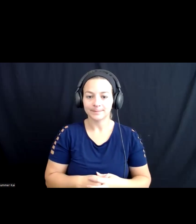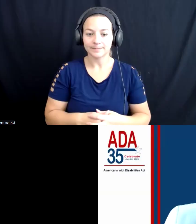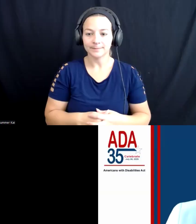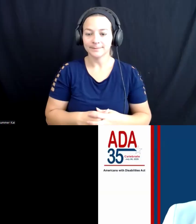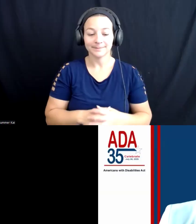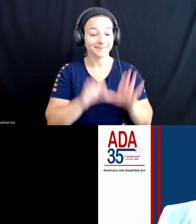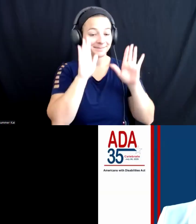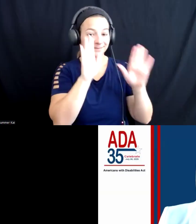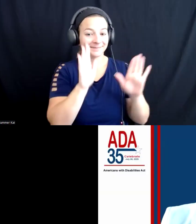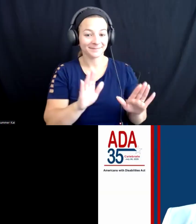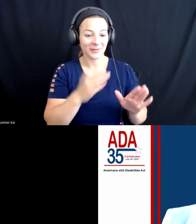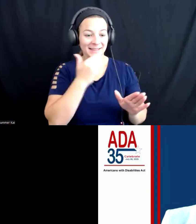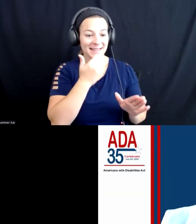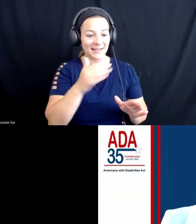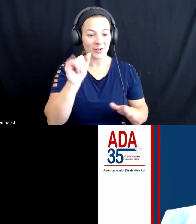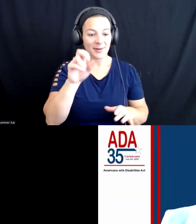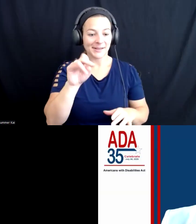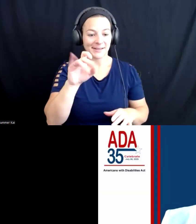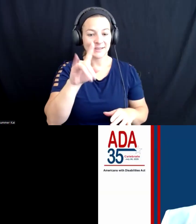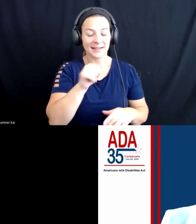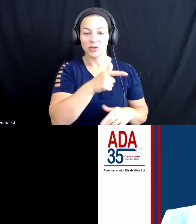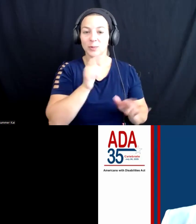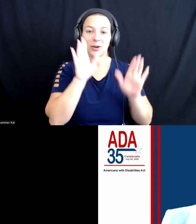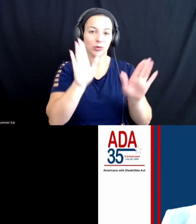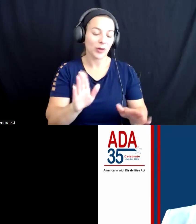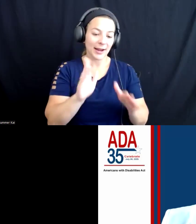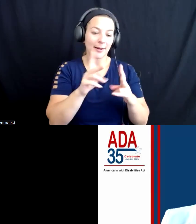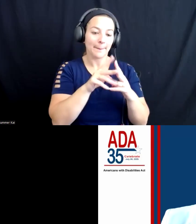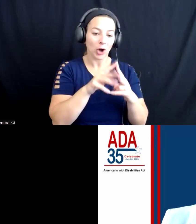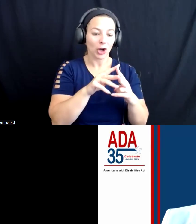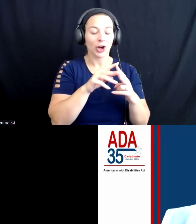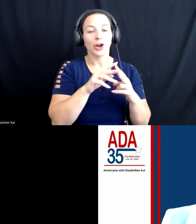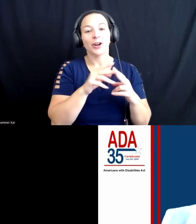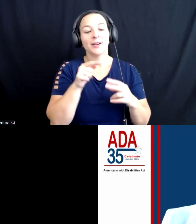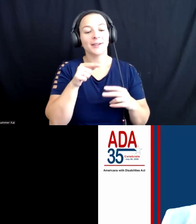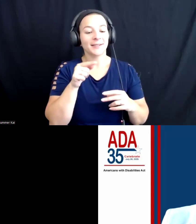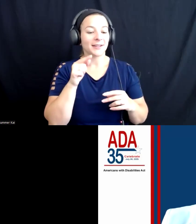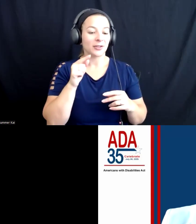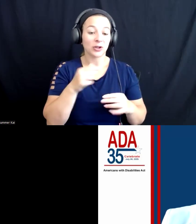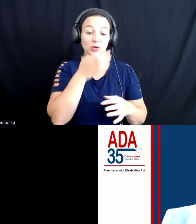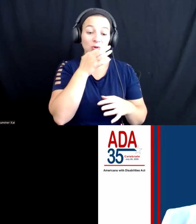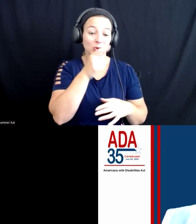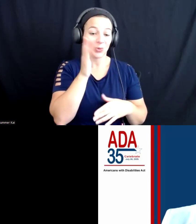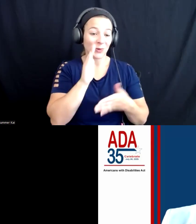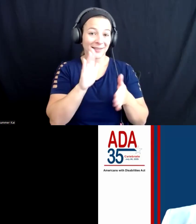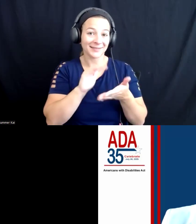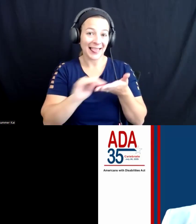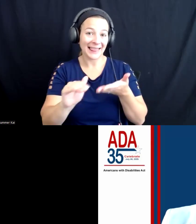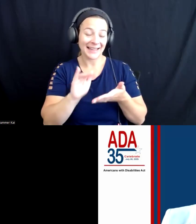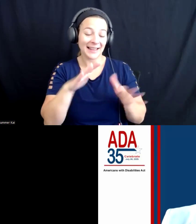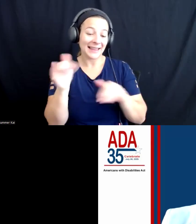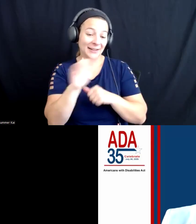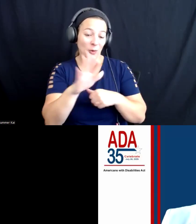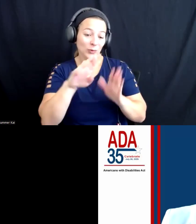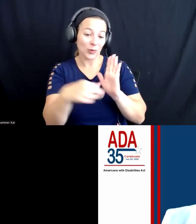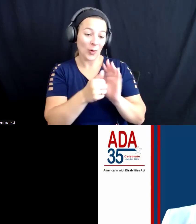Wonderful. Thank you so much, Anastasia. You've just been a tremendous partner, and we recognize that you are soon departing your role at Department of Healthcare Services,